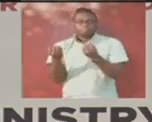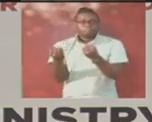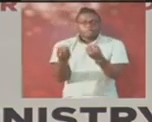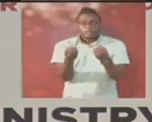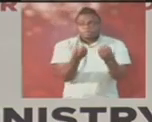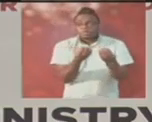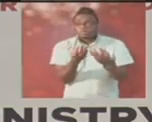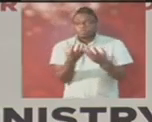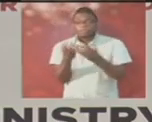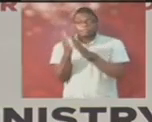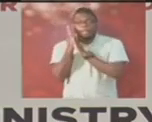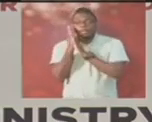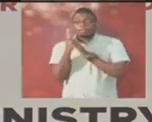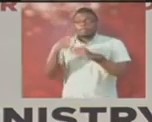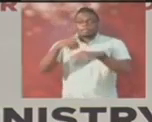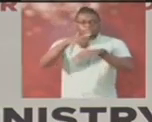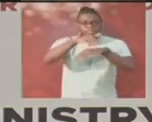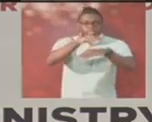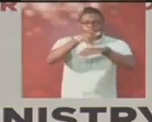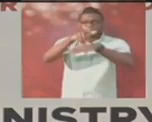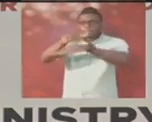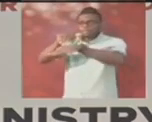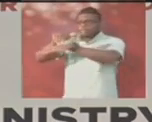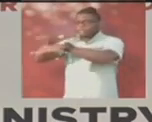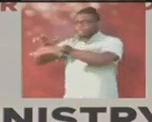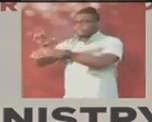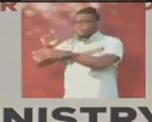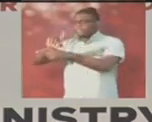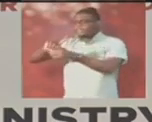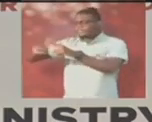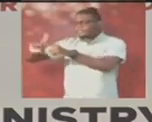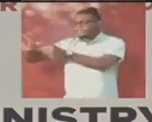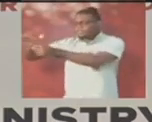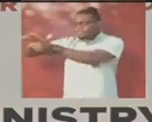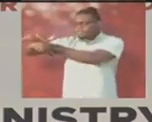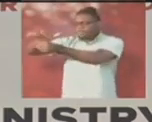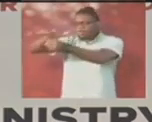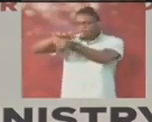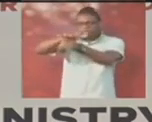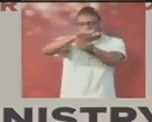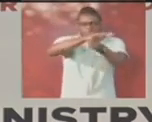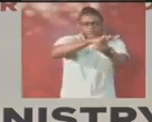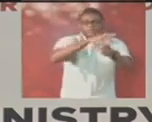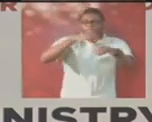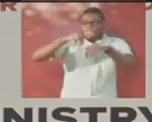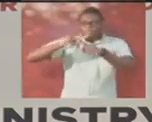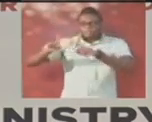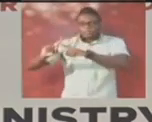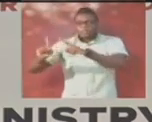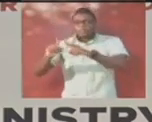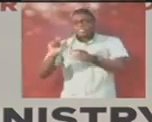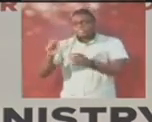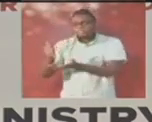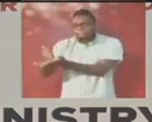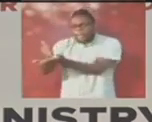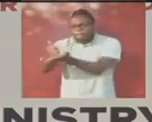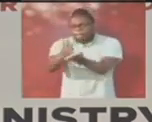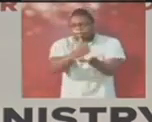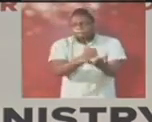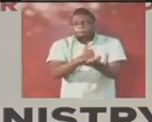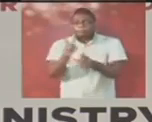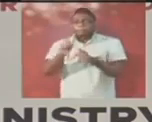we continue to try to increase the number and level of beds in line with the demand for